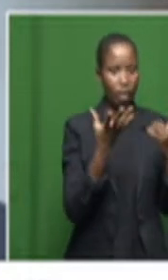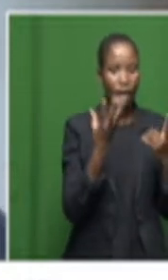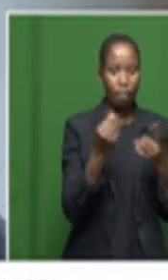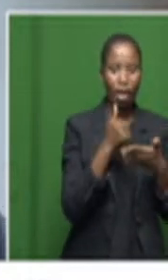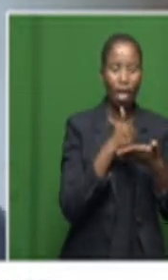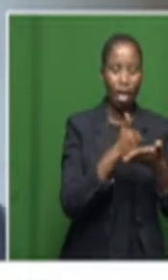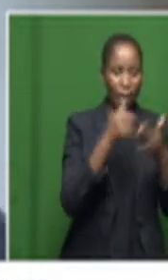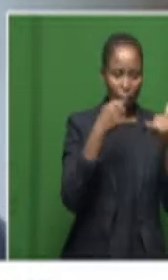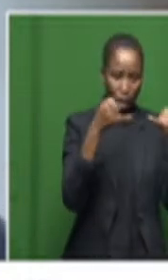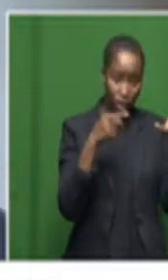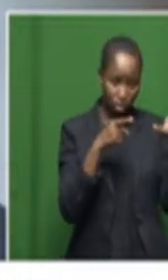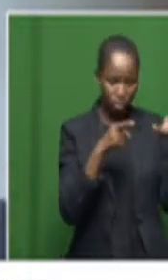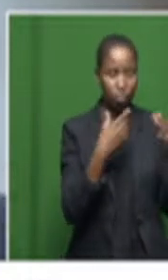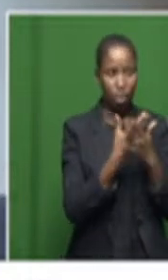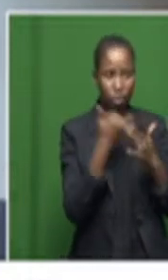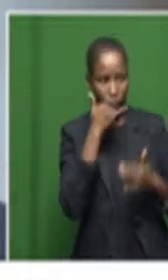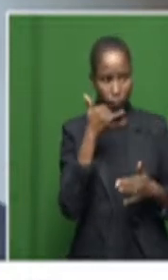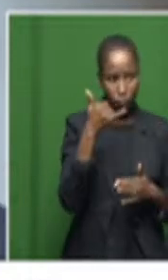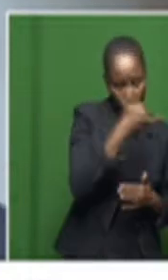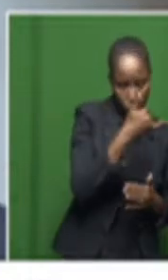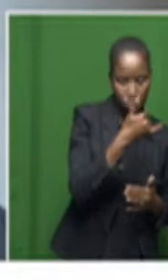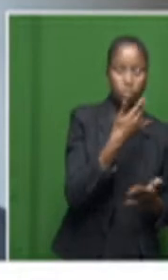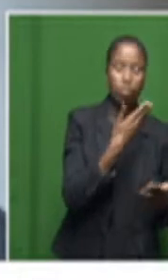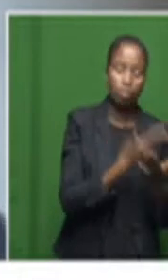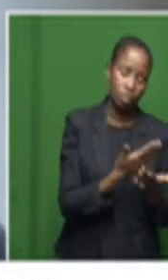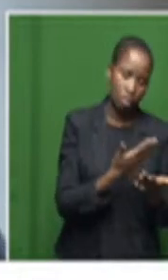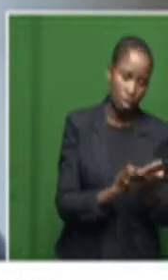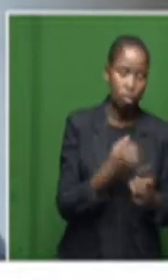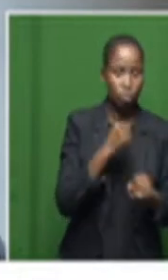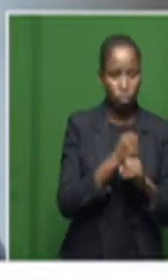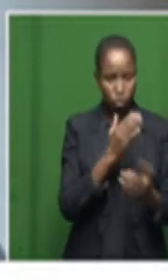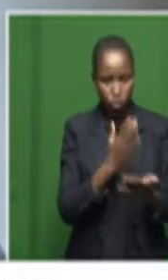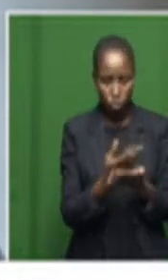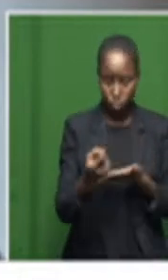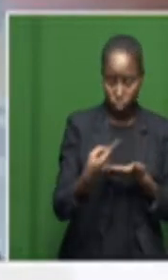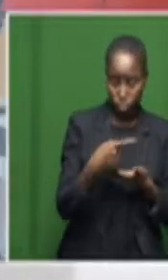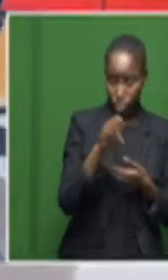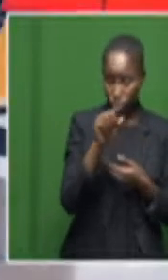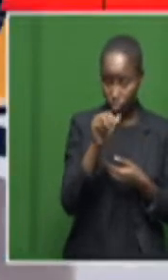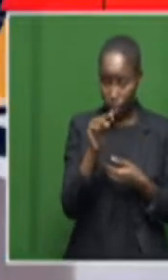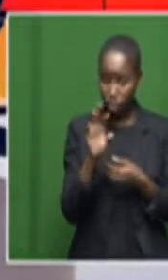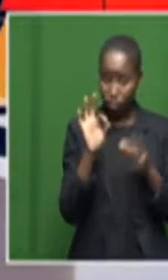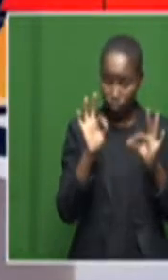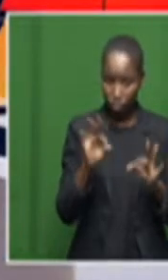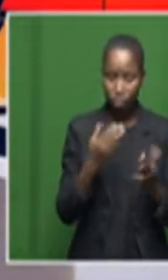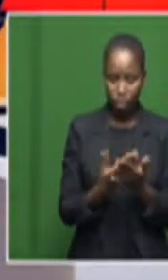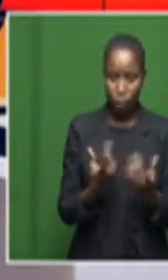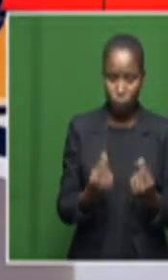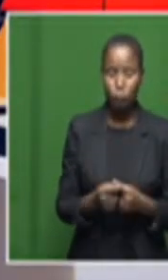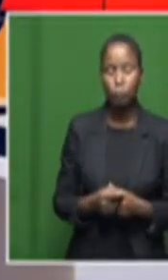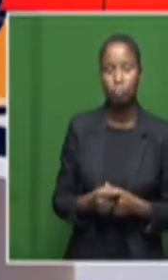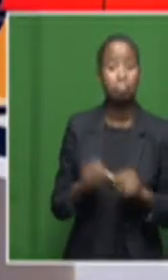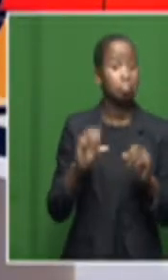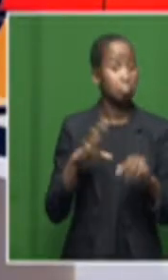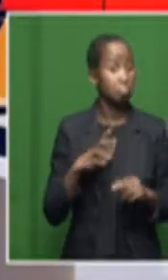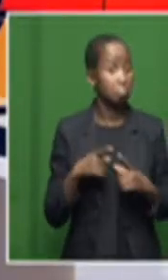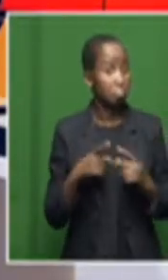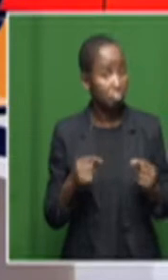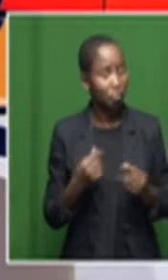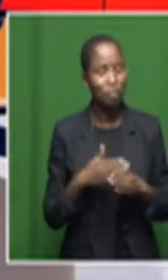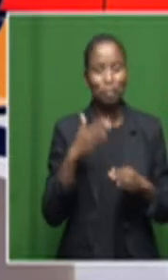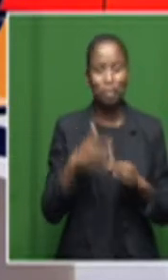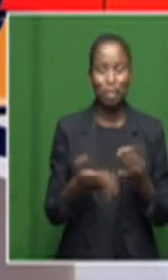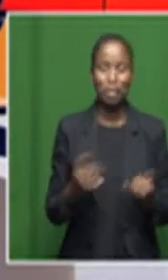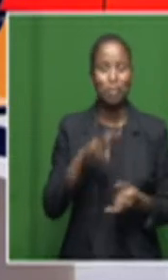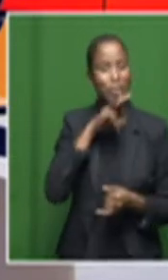be able to verify that those codes are in fact codes that are valid for vaccination. Thank you. Right, that's it. We're going to leave it for